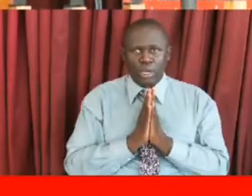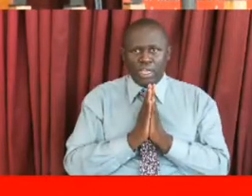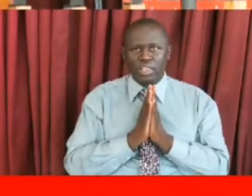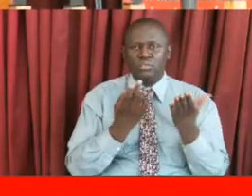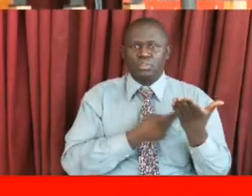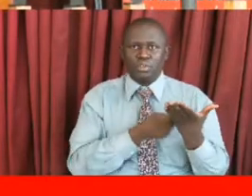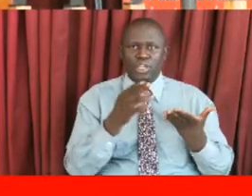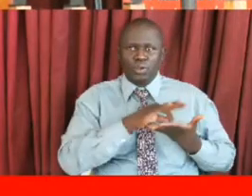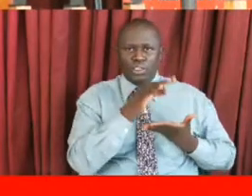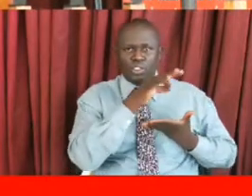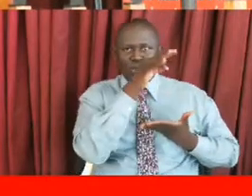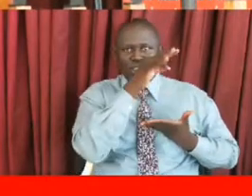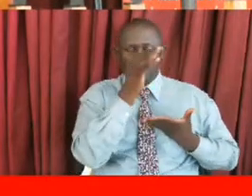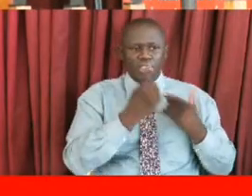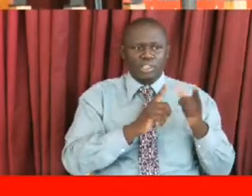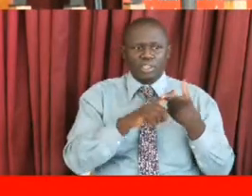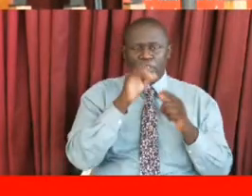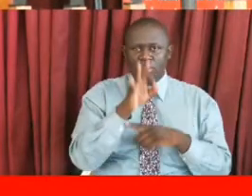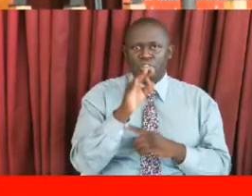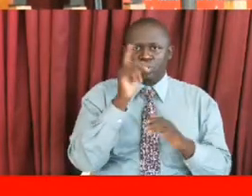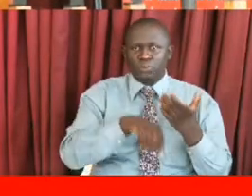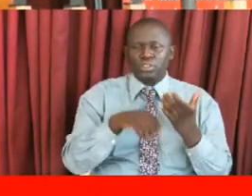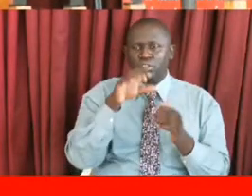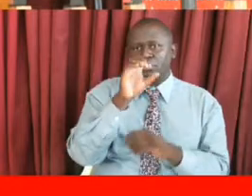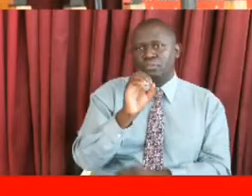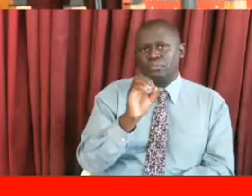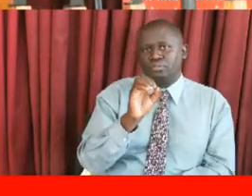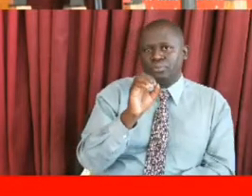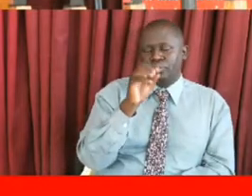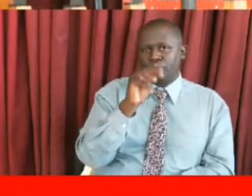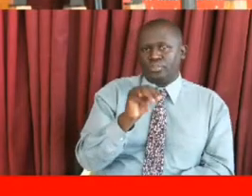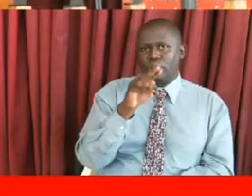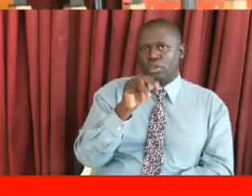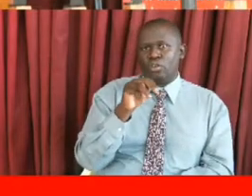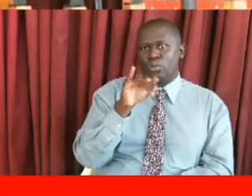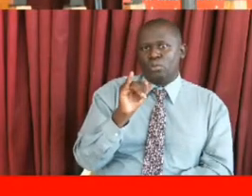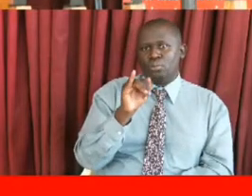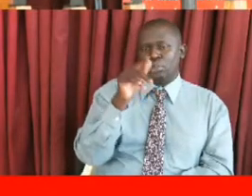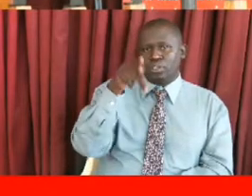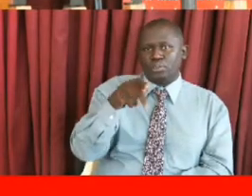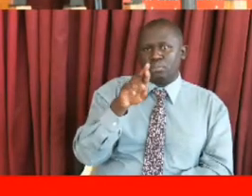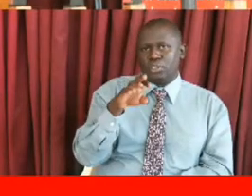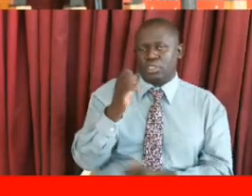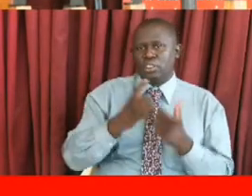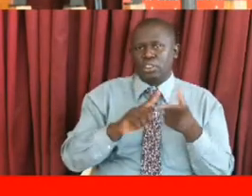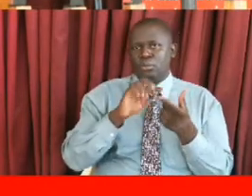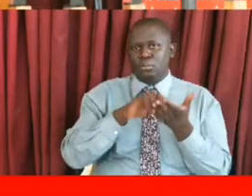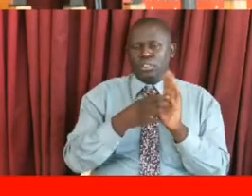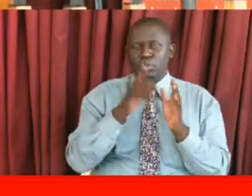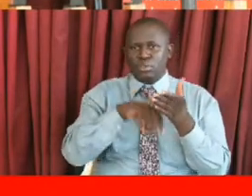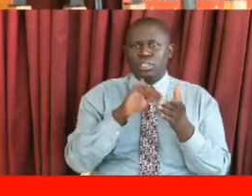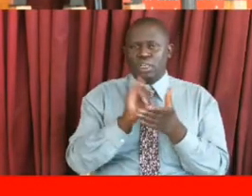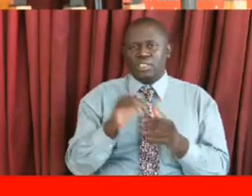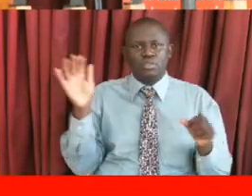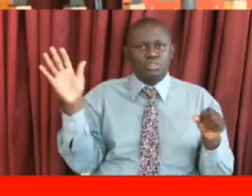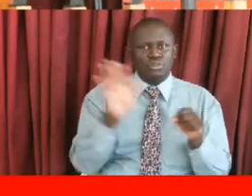Spirit if he isent then it means he feels every crack